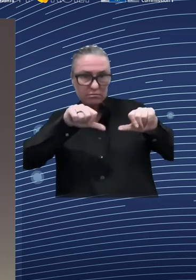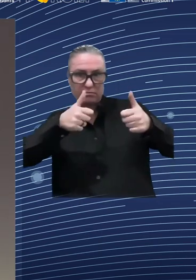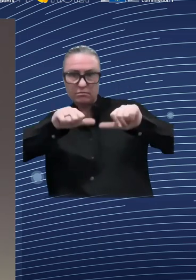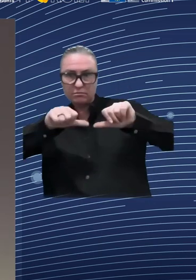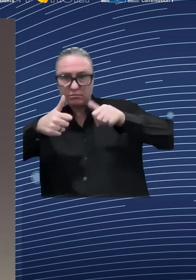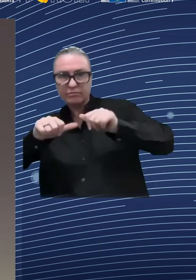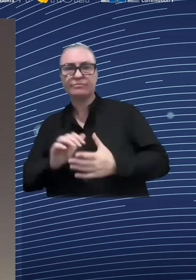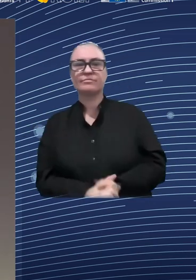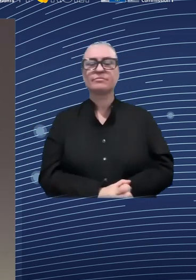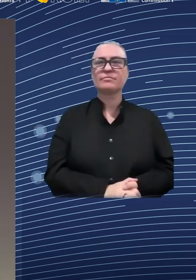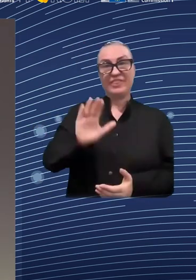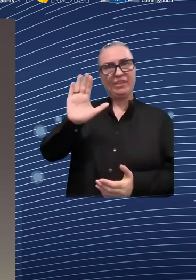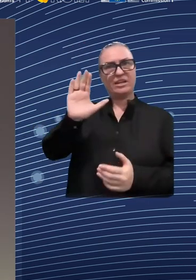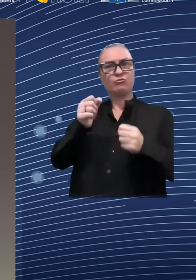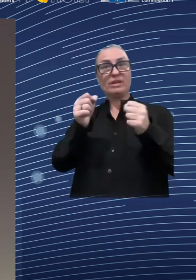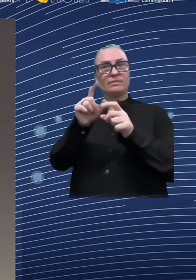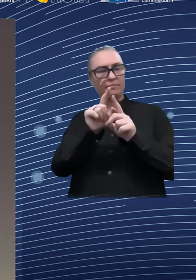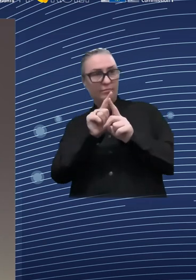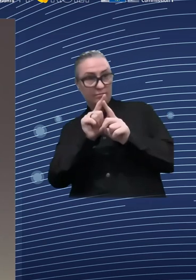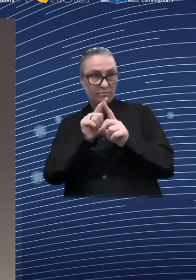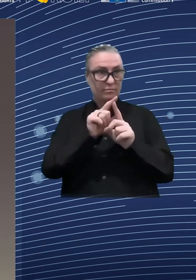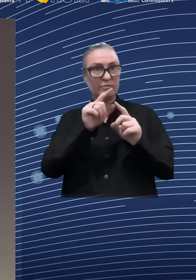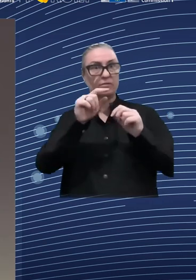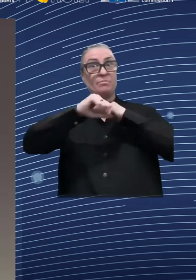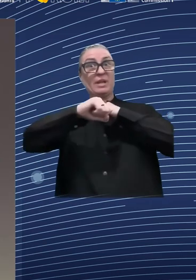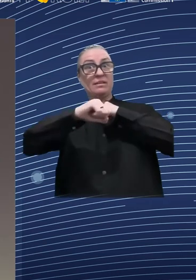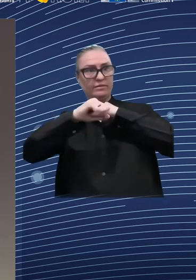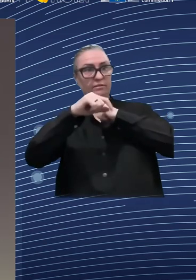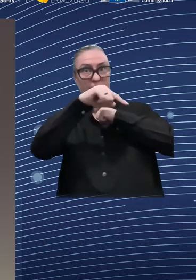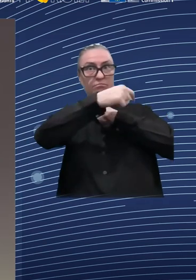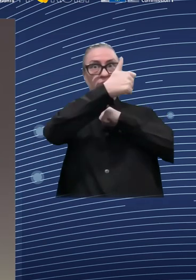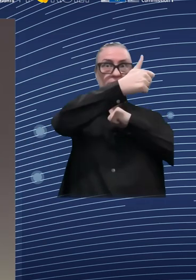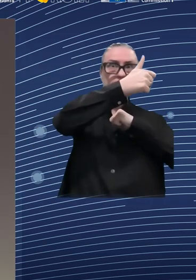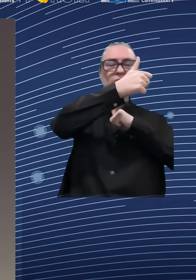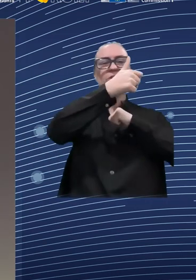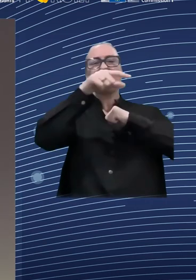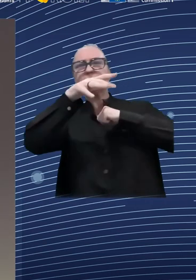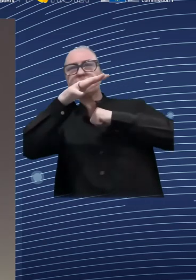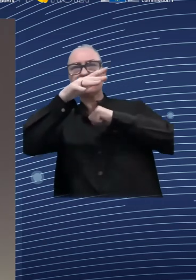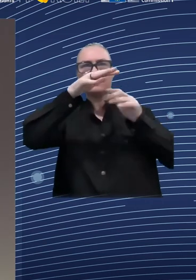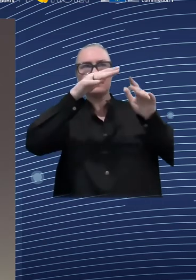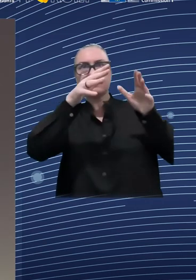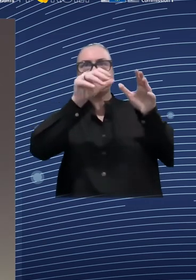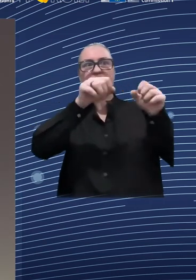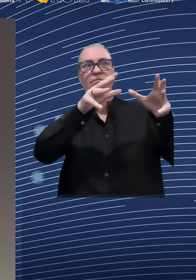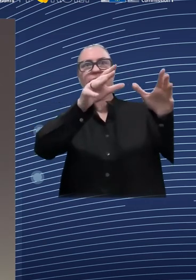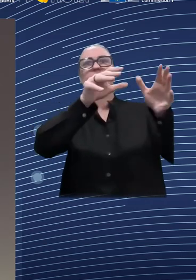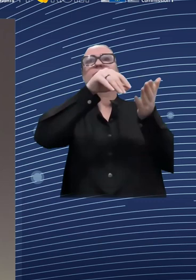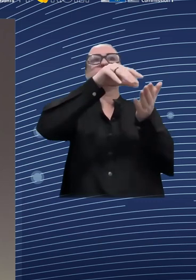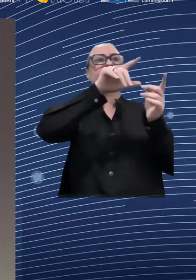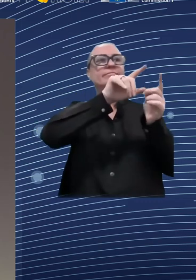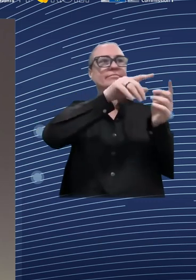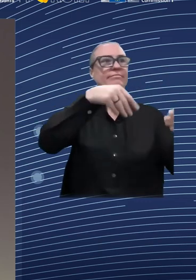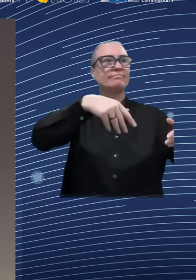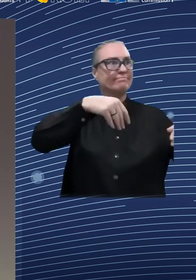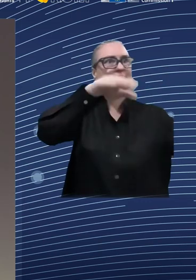or machine learning or computational development. Inigo, let's hear a bit about what you're working on. So ELCAMP